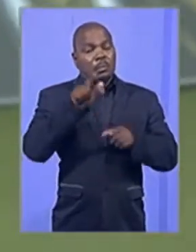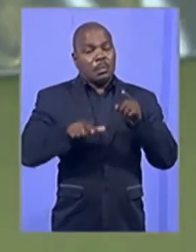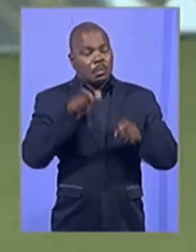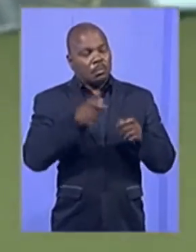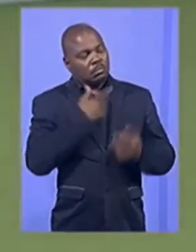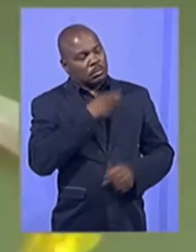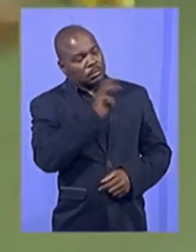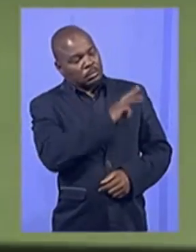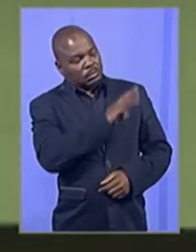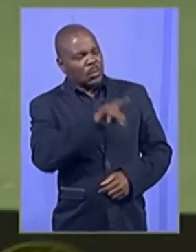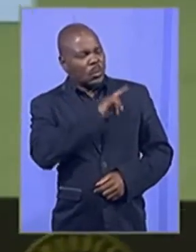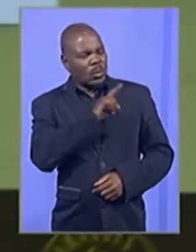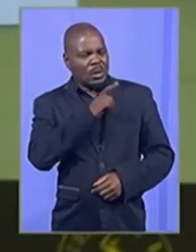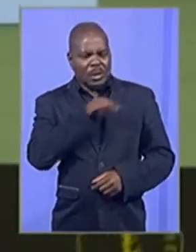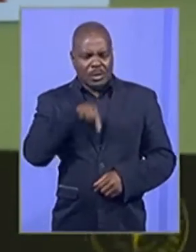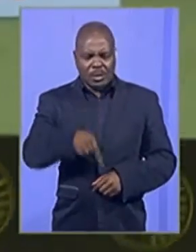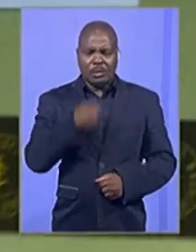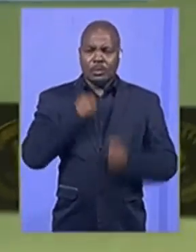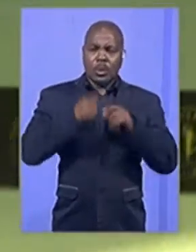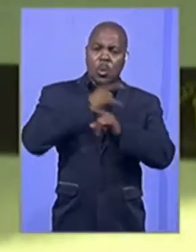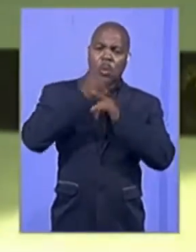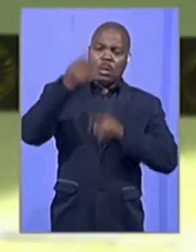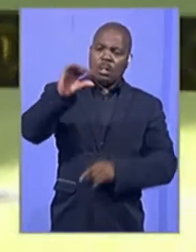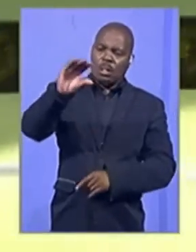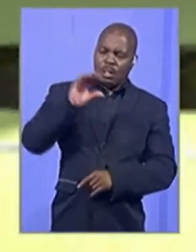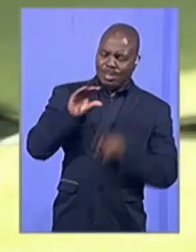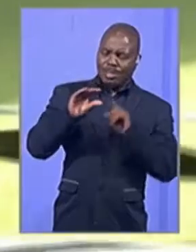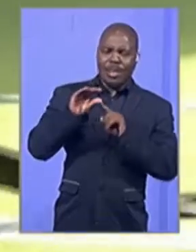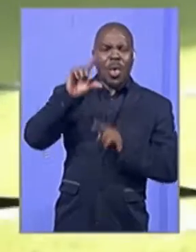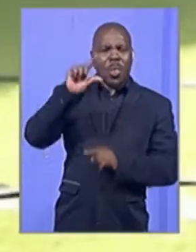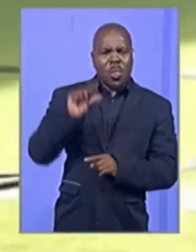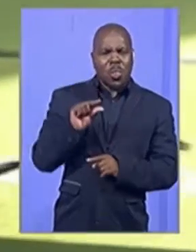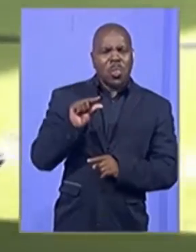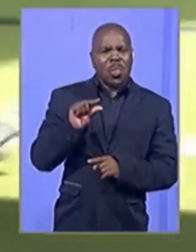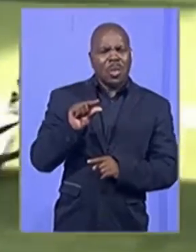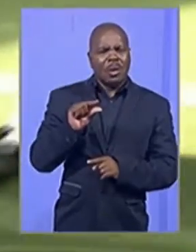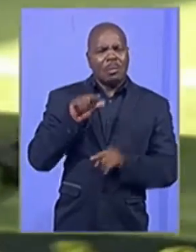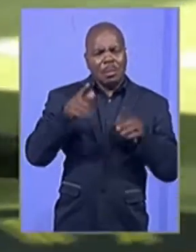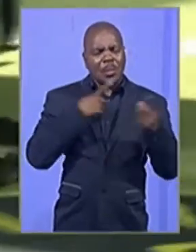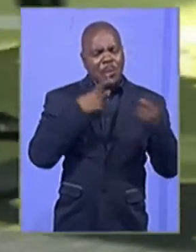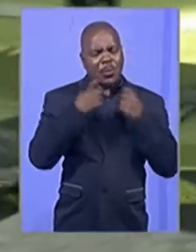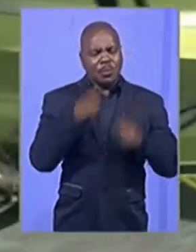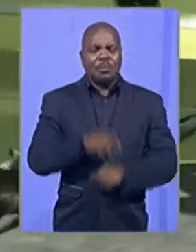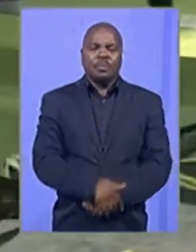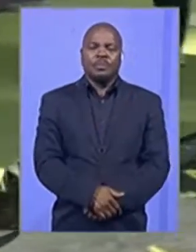fokotswa ha tjhelete ya monongwaha eo e abelwang dimathi tse hapileng lebelo.